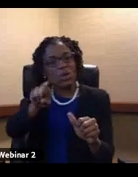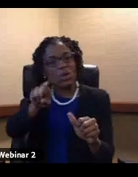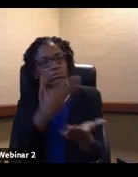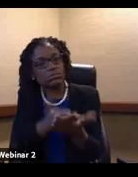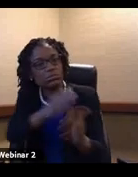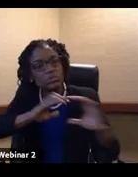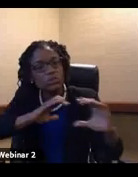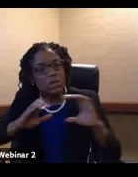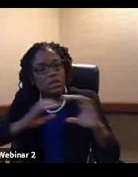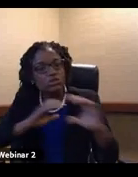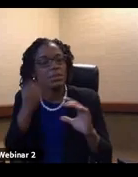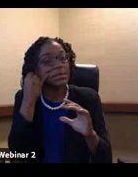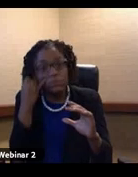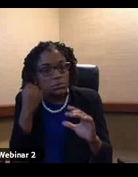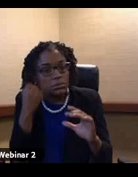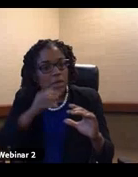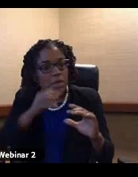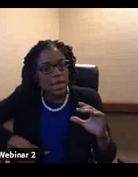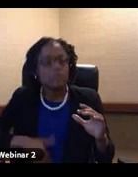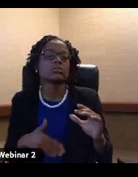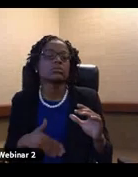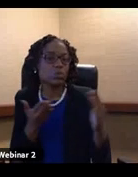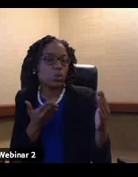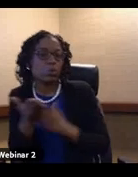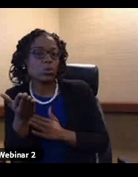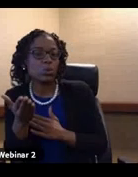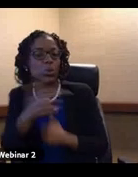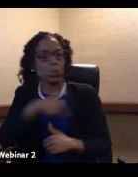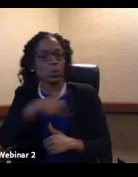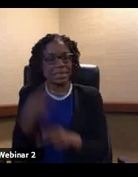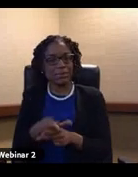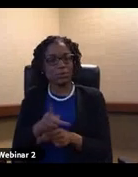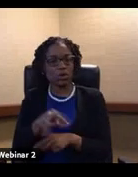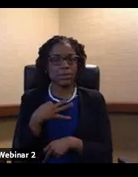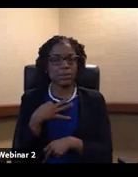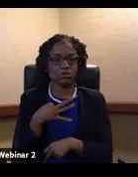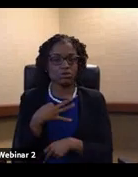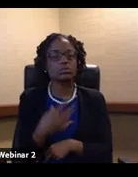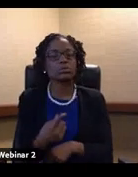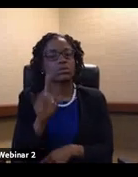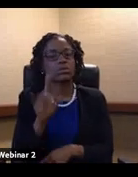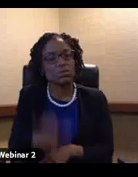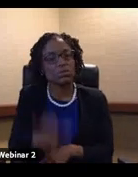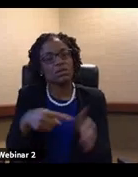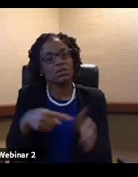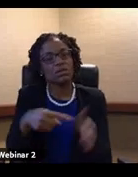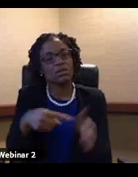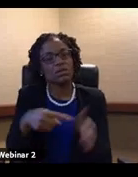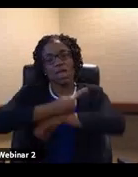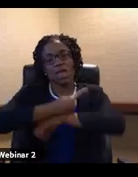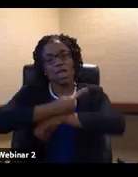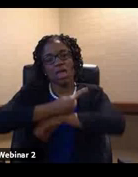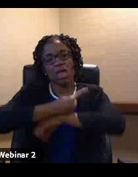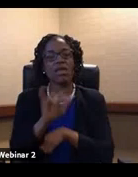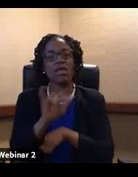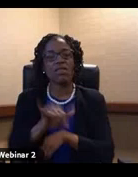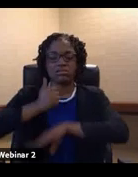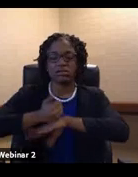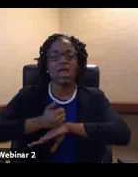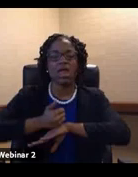late and you're able to get through to those systems later on, we're not going to not take your application. So it's a deadline that's set for people who